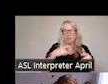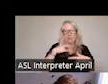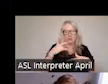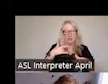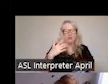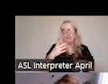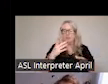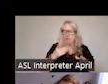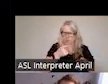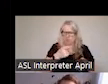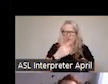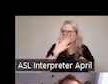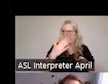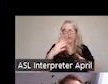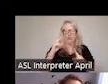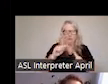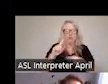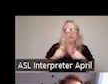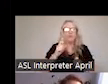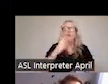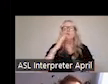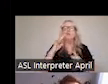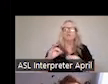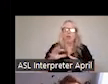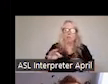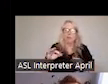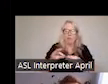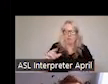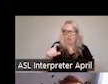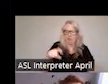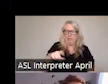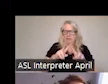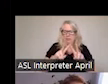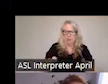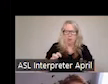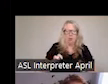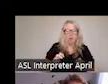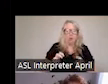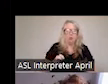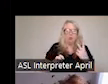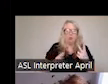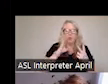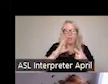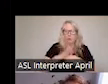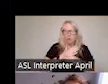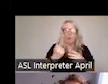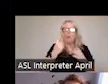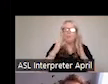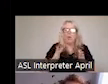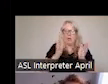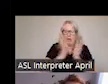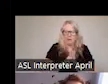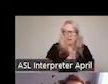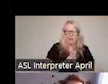prescient of everyone. And then we got some good comments from the needs assessment also, and I'll share two of them right now. One person asked